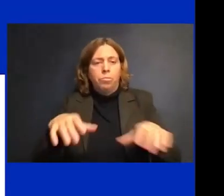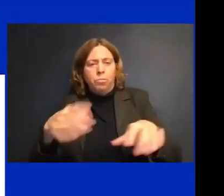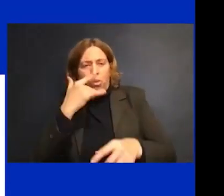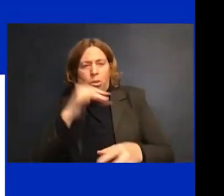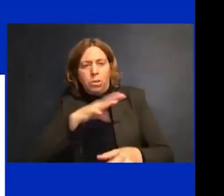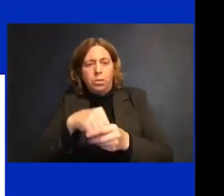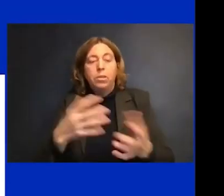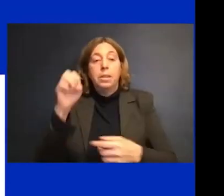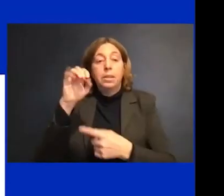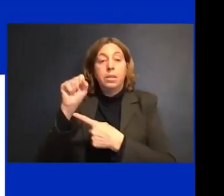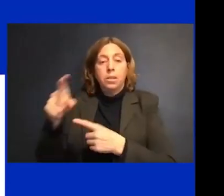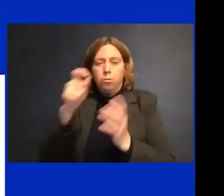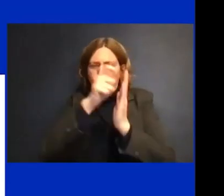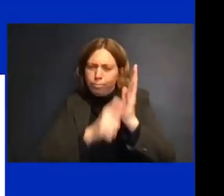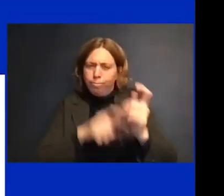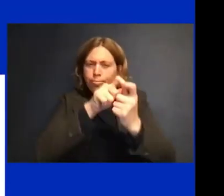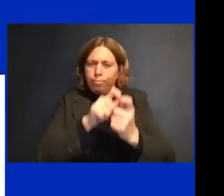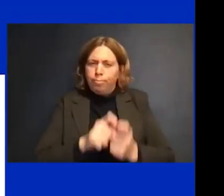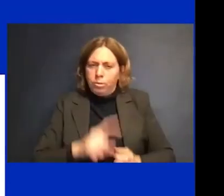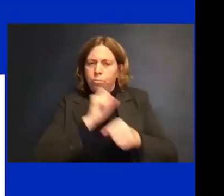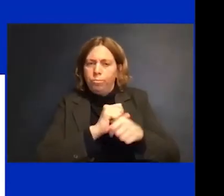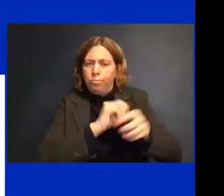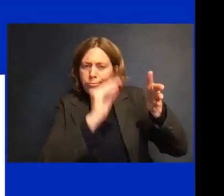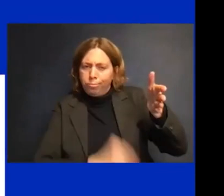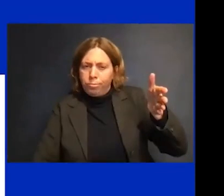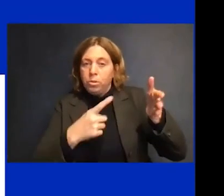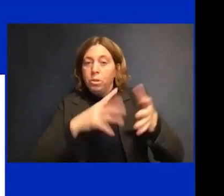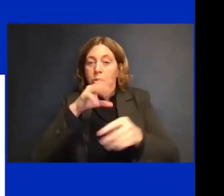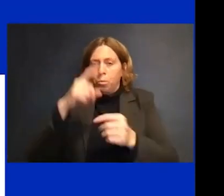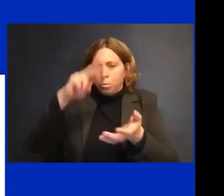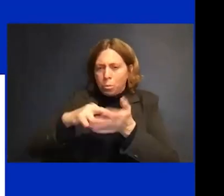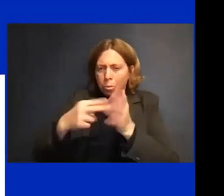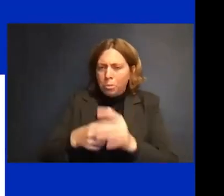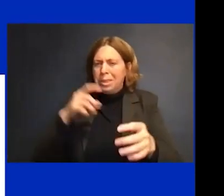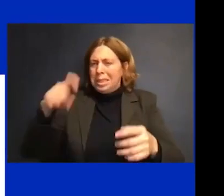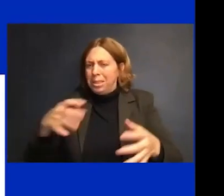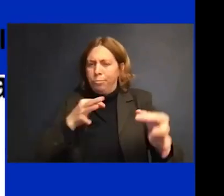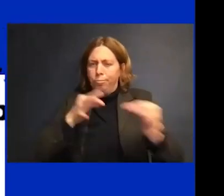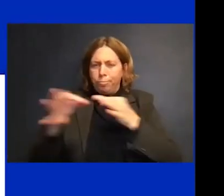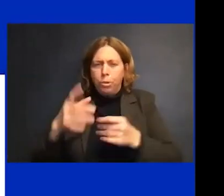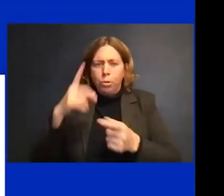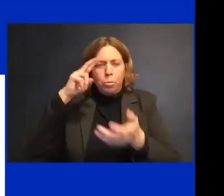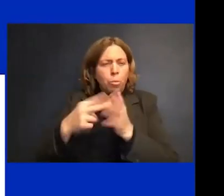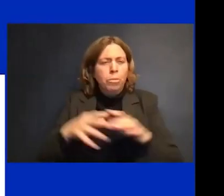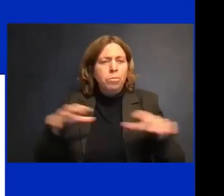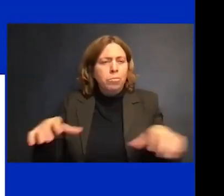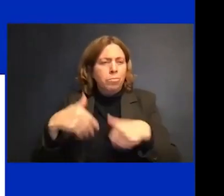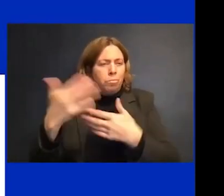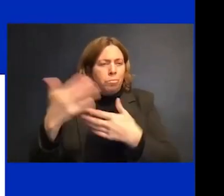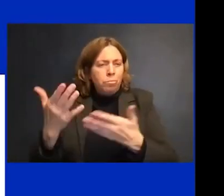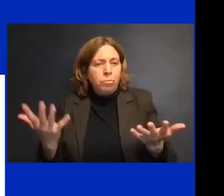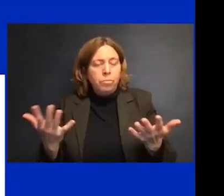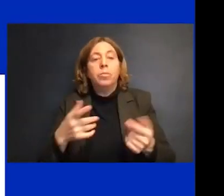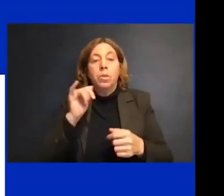a detailed written statement that defines the purpose and need for a proposed action, considers a range of